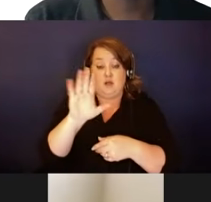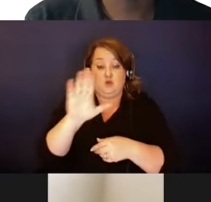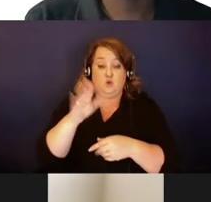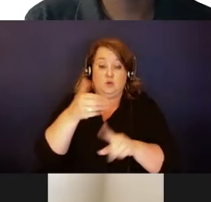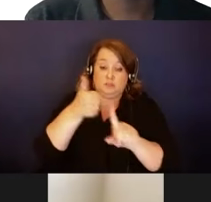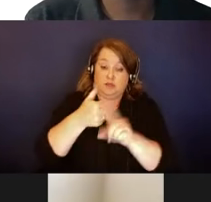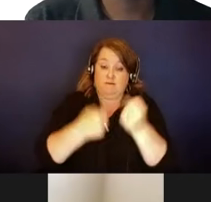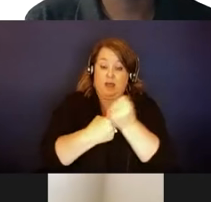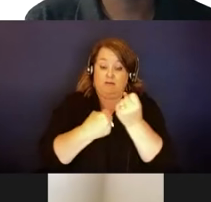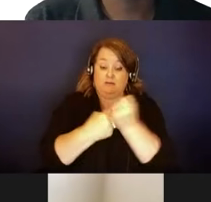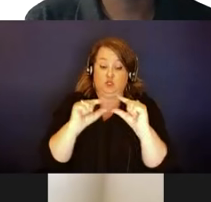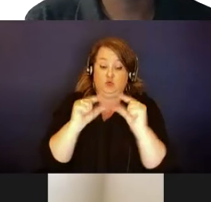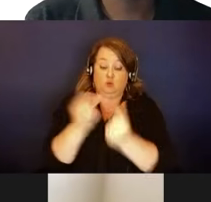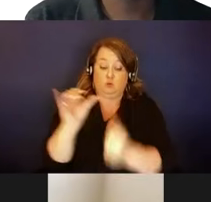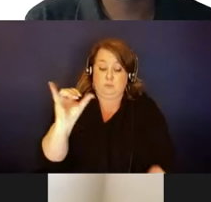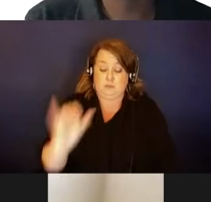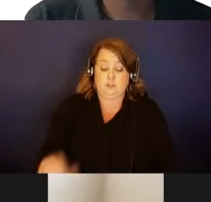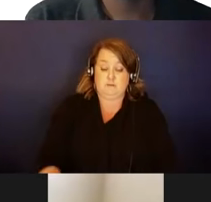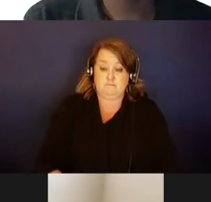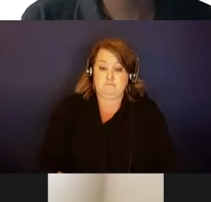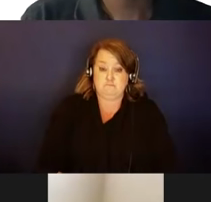self-advocacy groups.